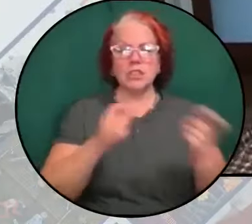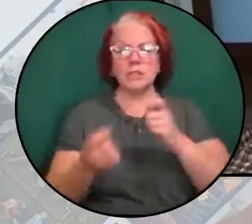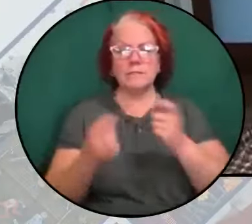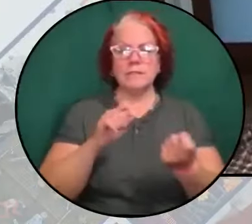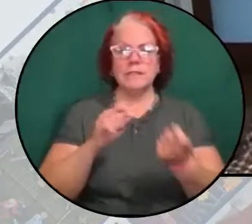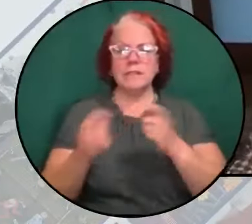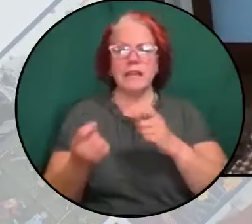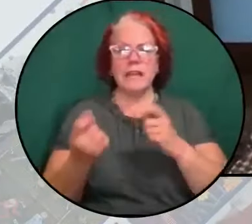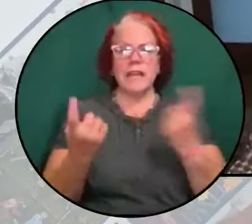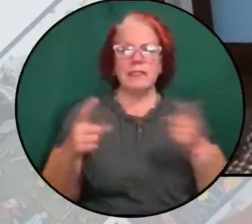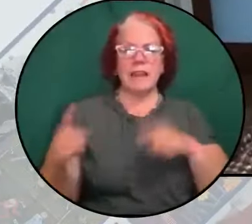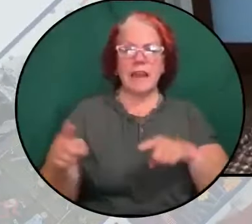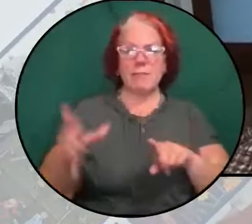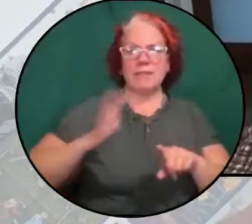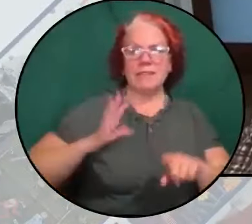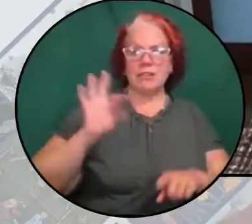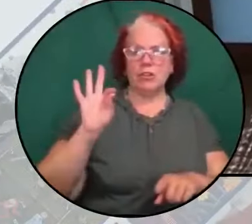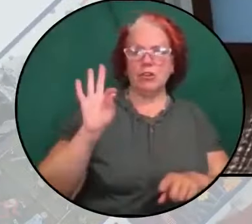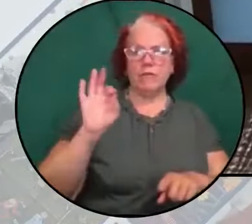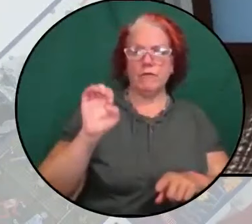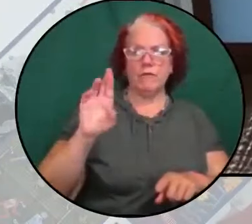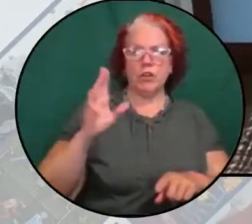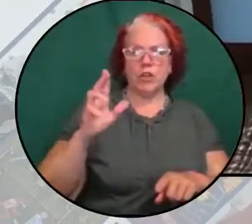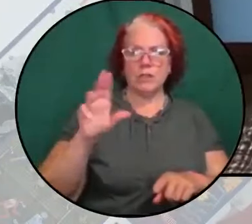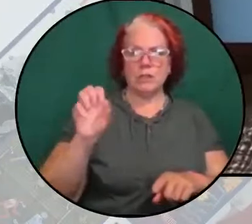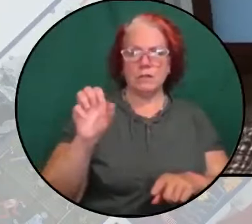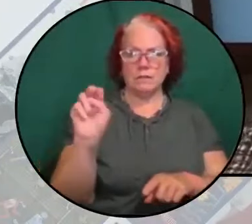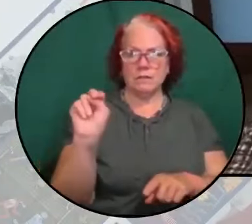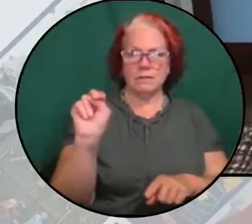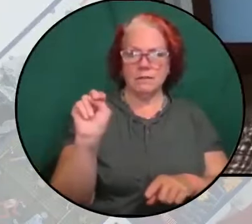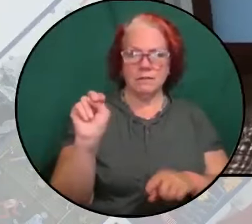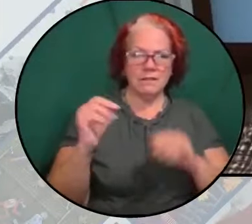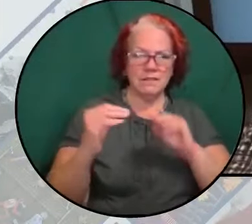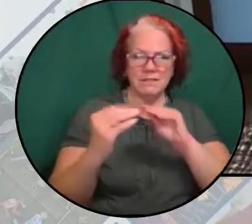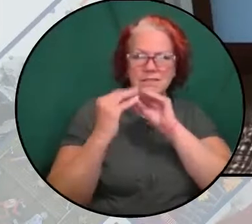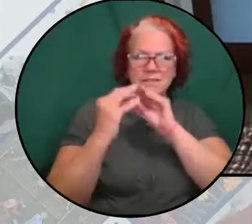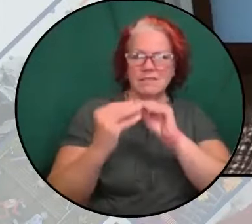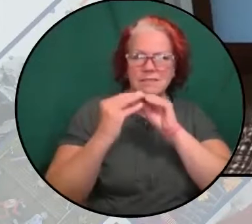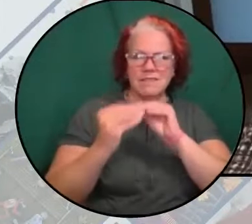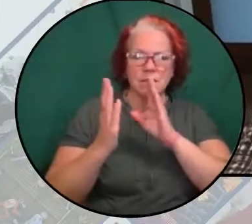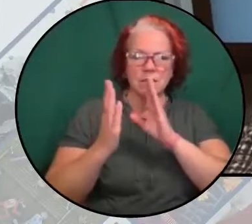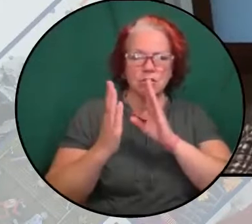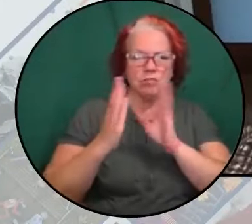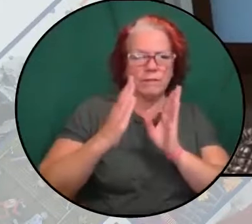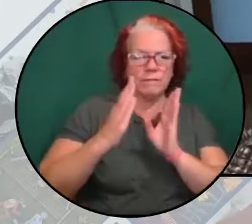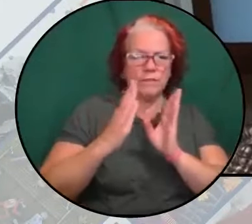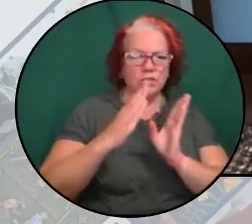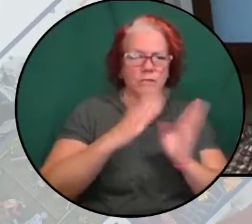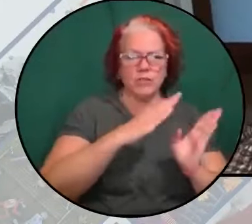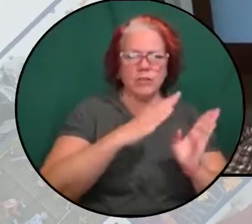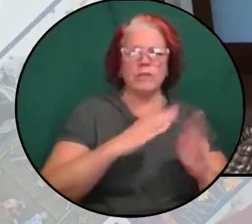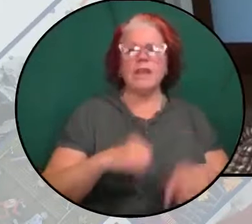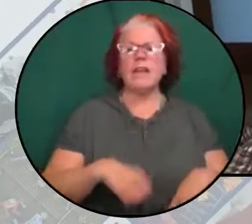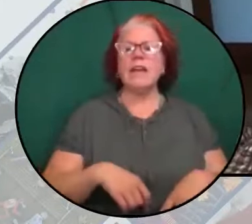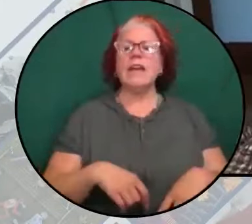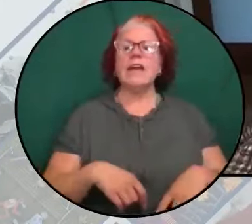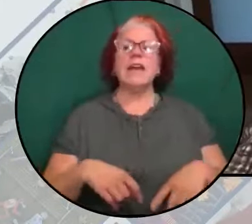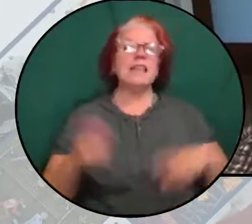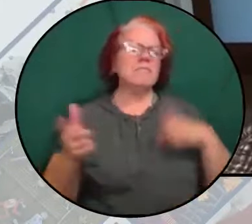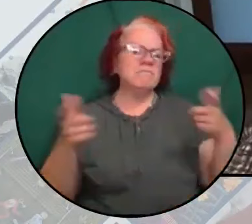battles in in Ferguson uh uh and uh the the the mass